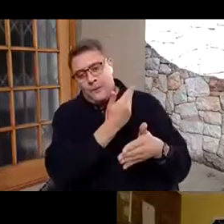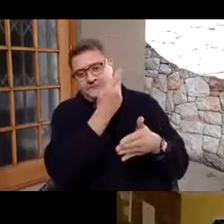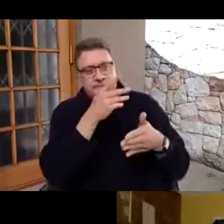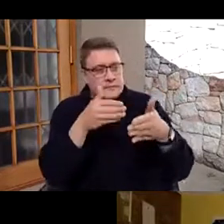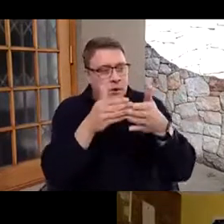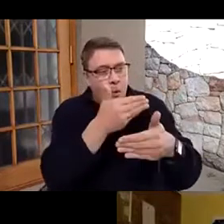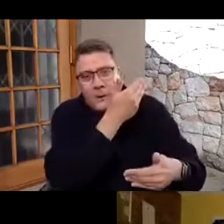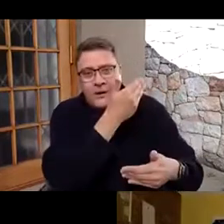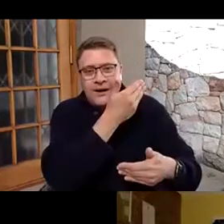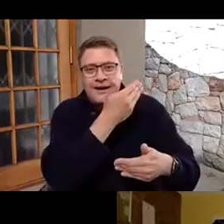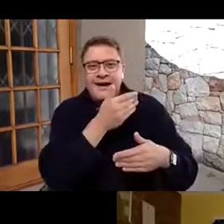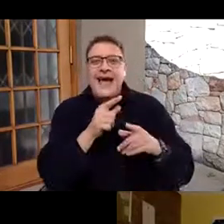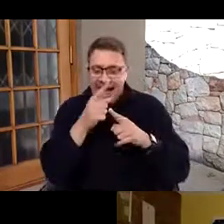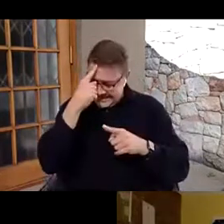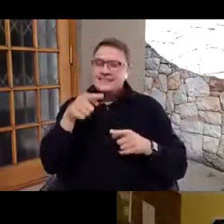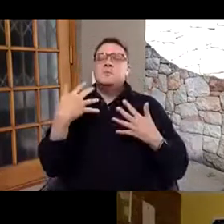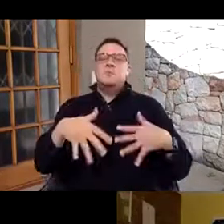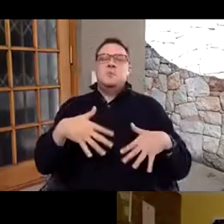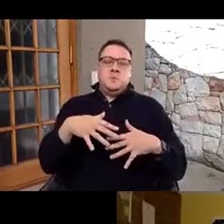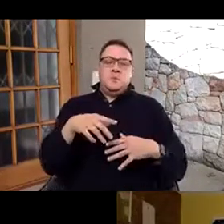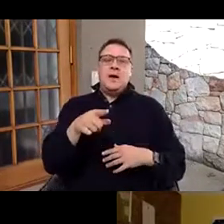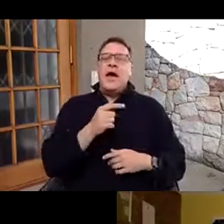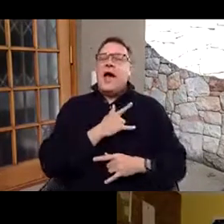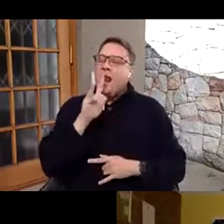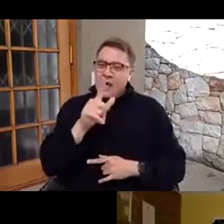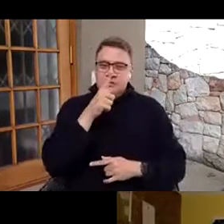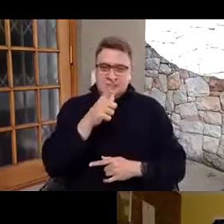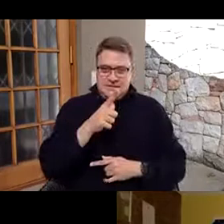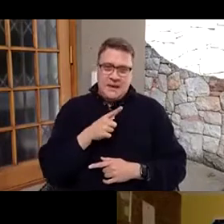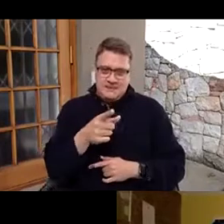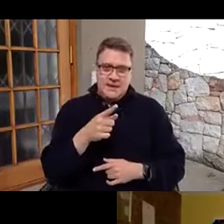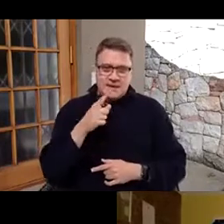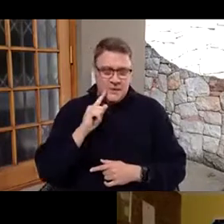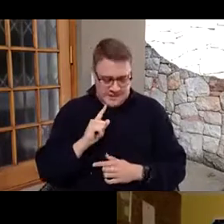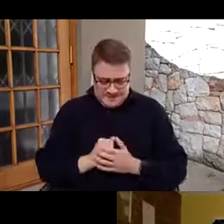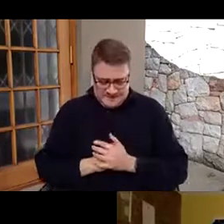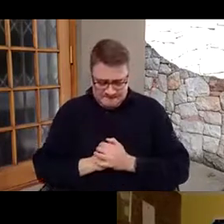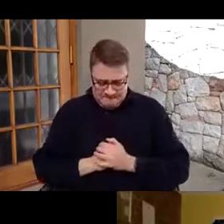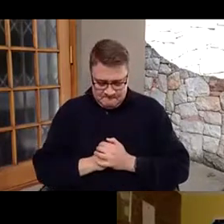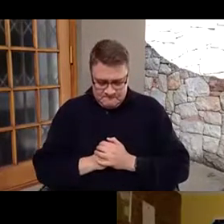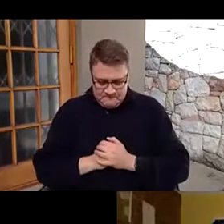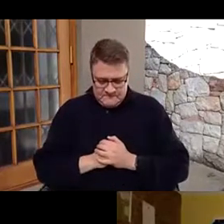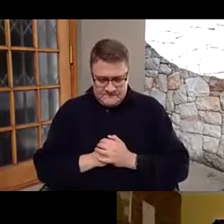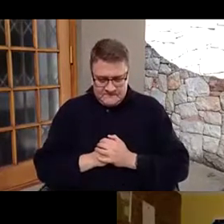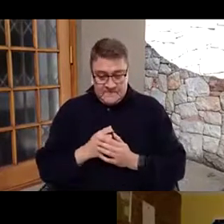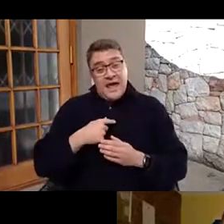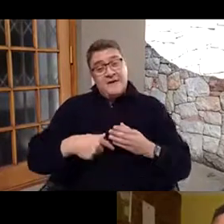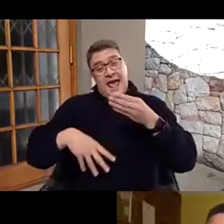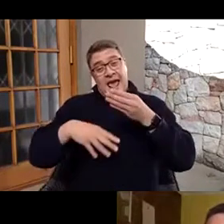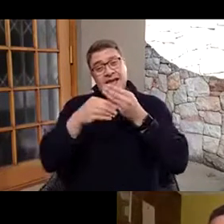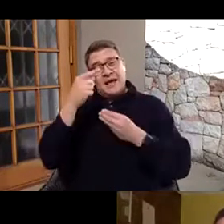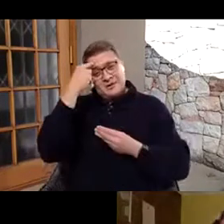I love that. I love what you're saying. And just to touch on what you were saying, I know in